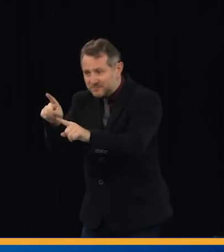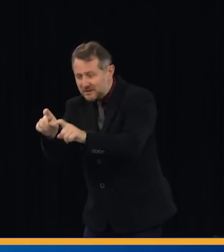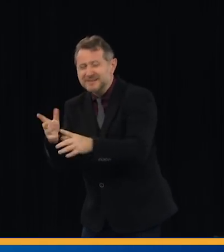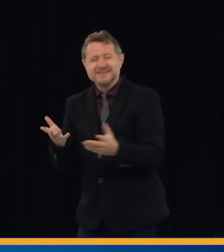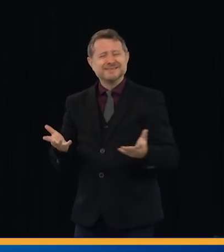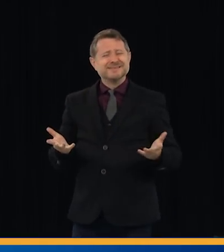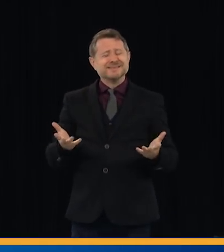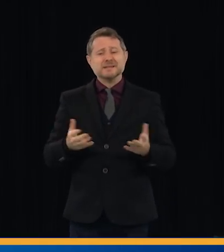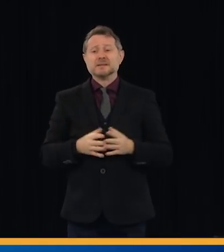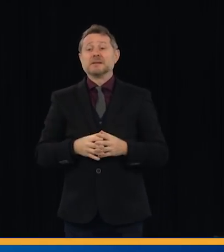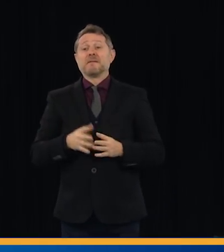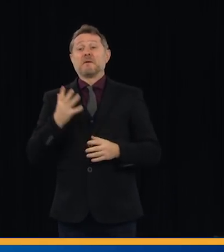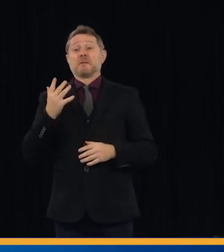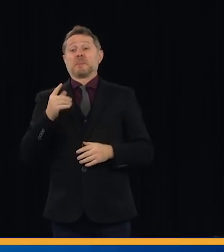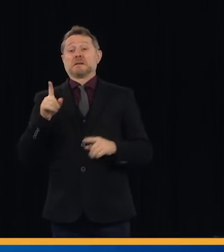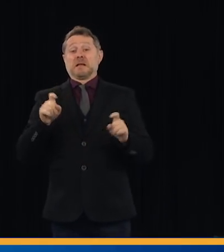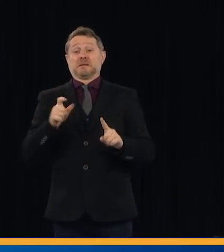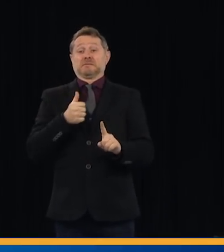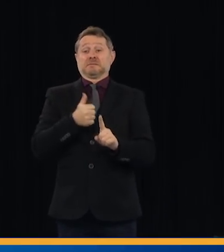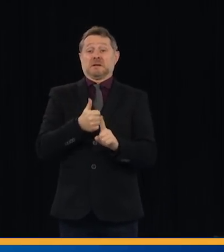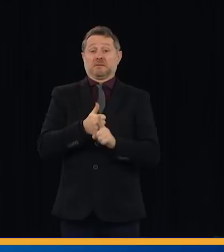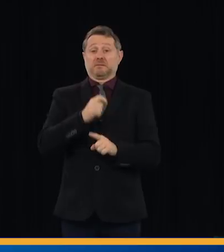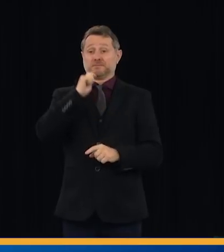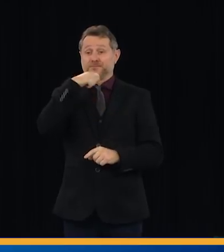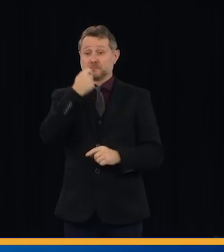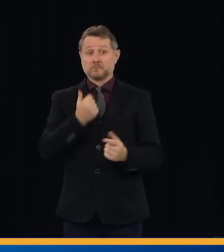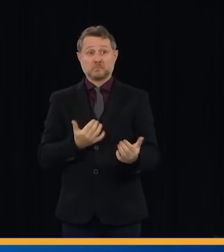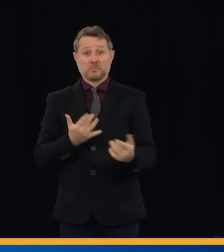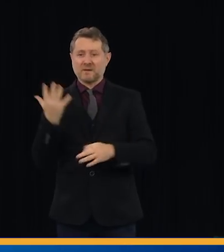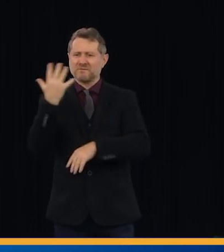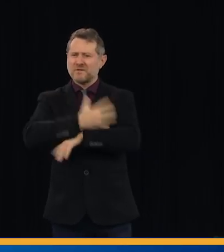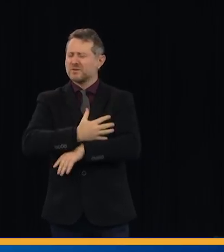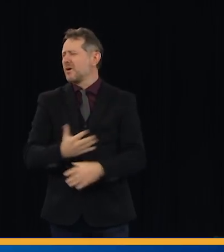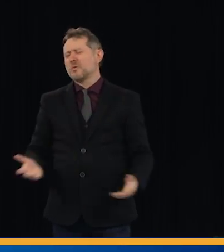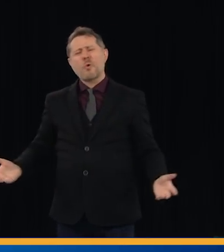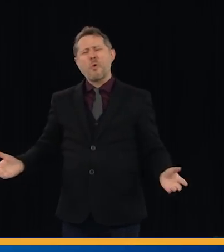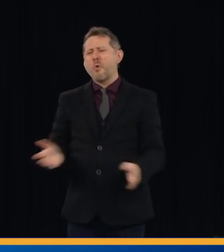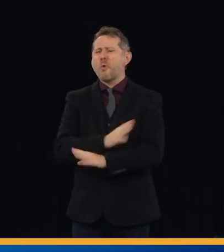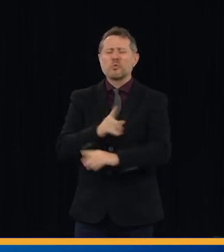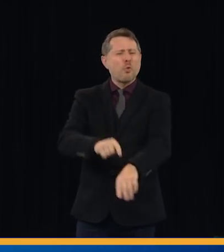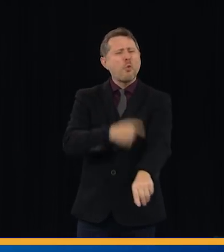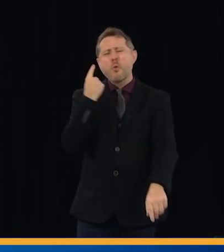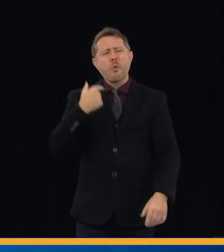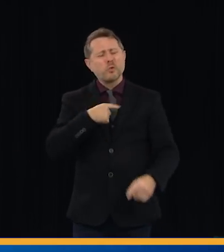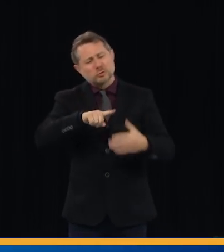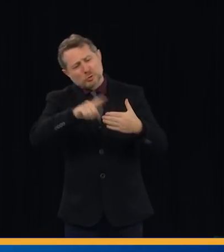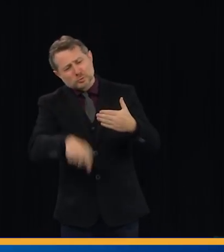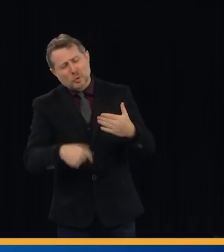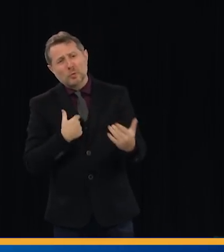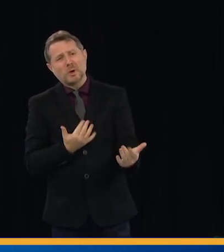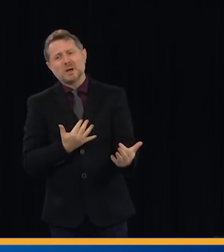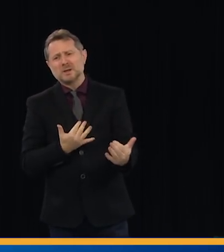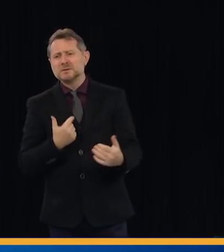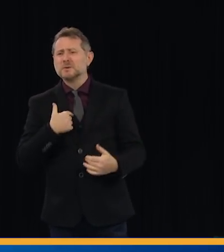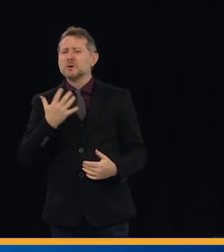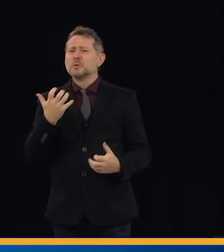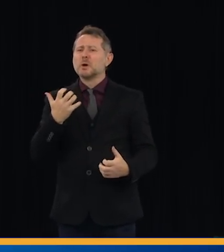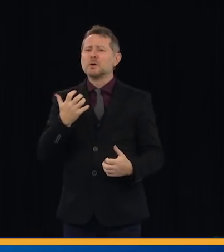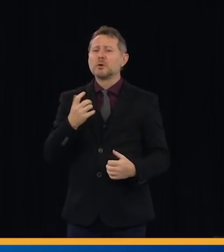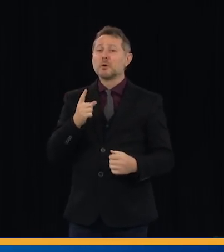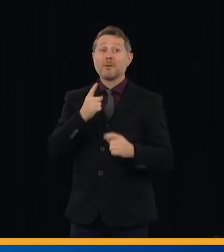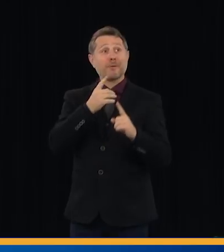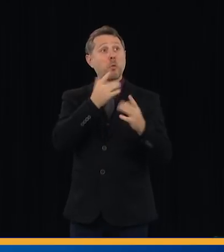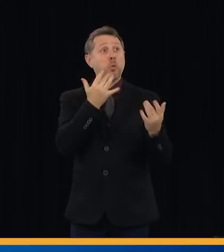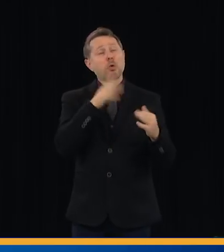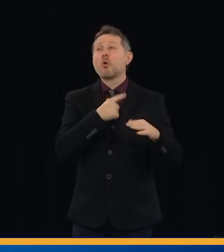have a 5-day waiting period for a test. That's 5 days for the person to be out there and possibly infecting